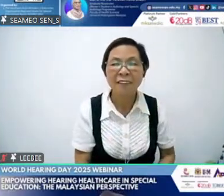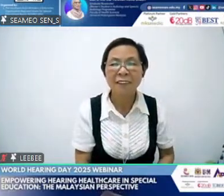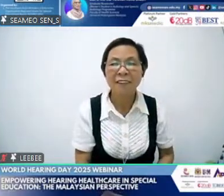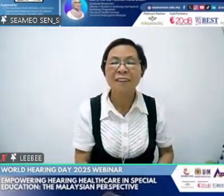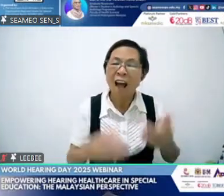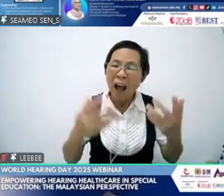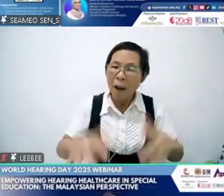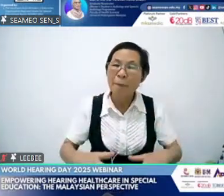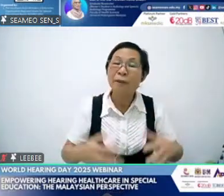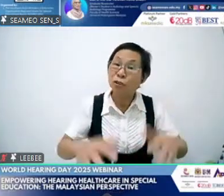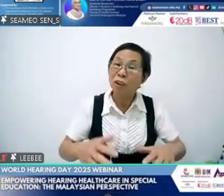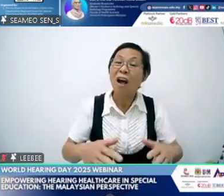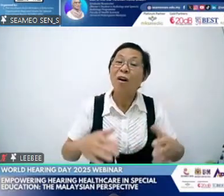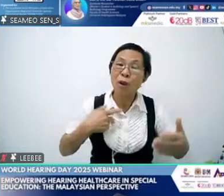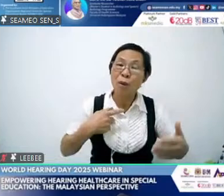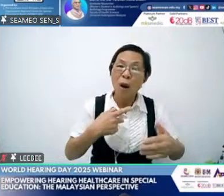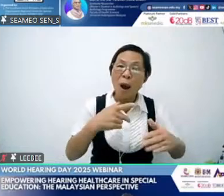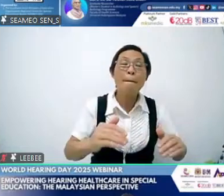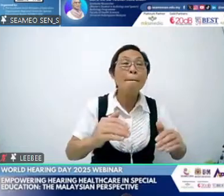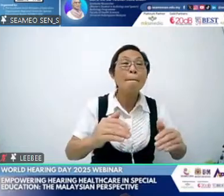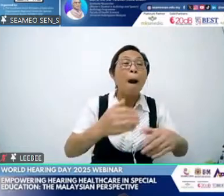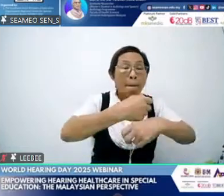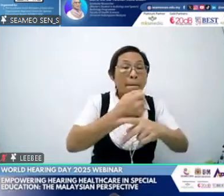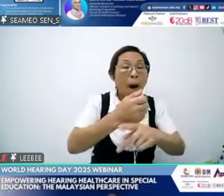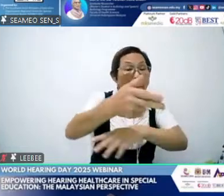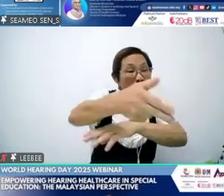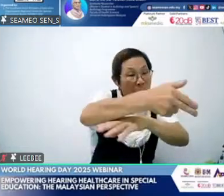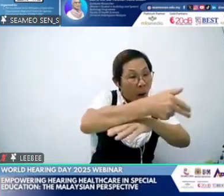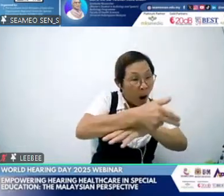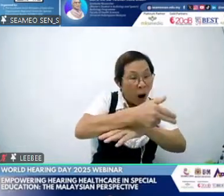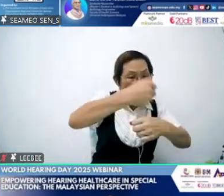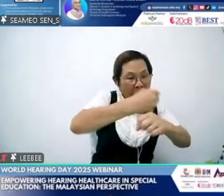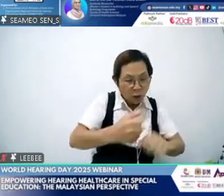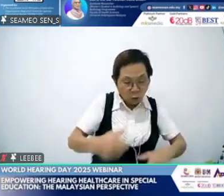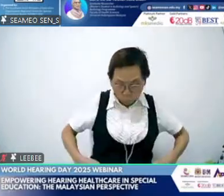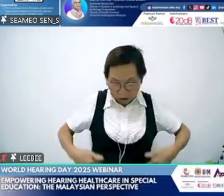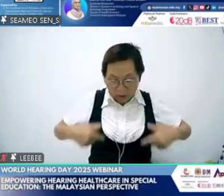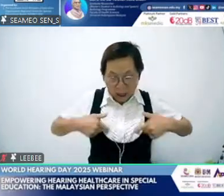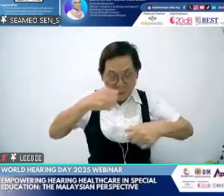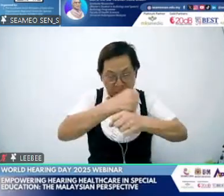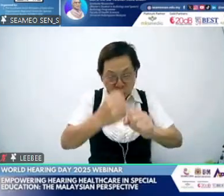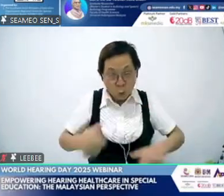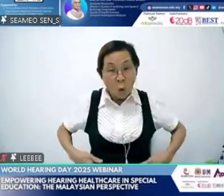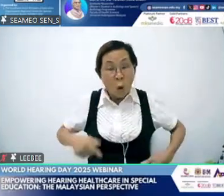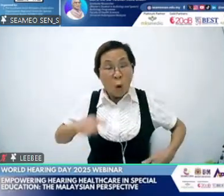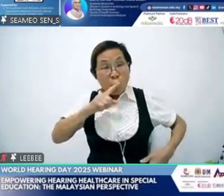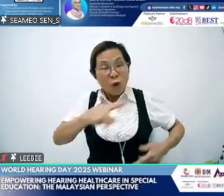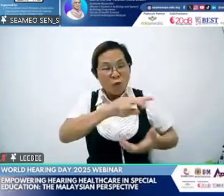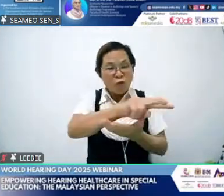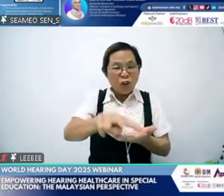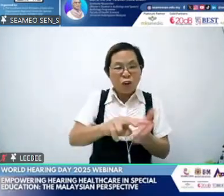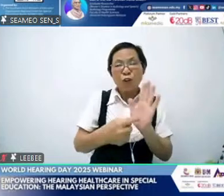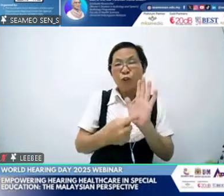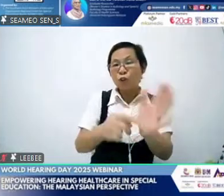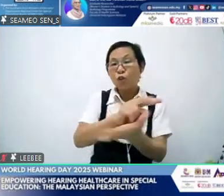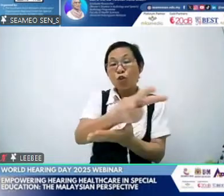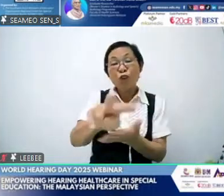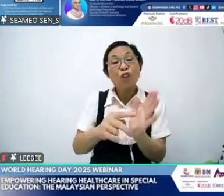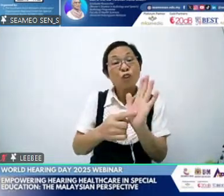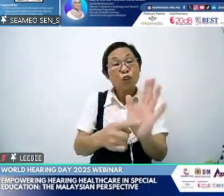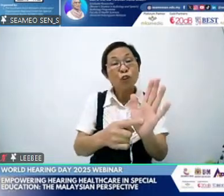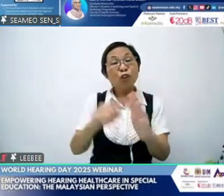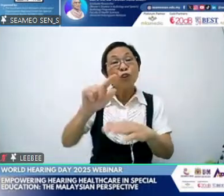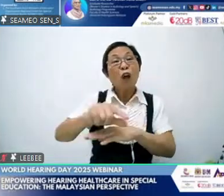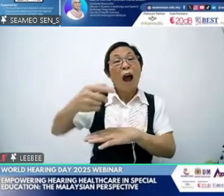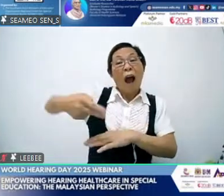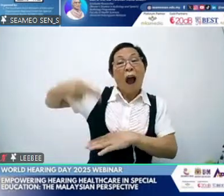to production stage, where the module was brought to life through real-life video demonstration. Using